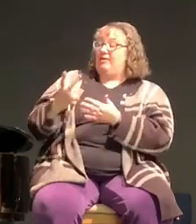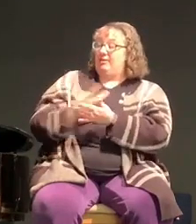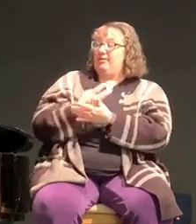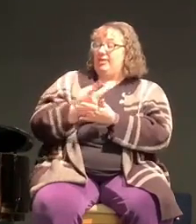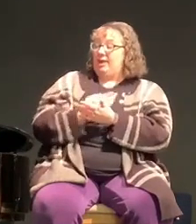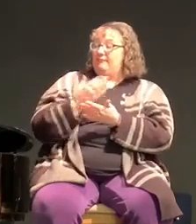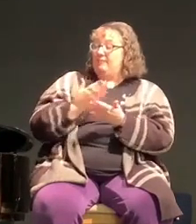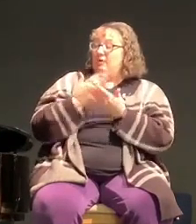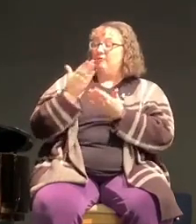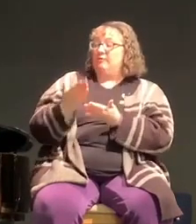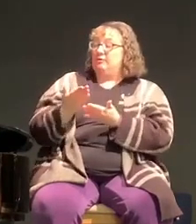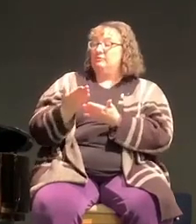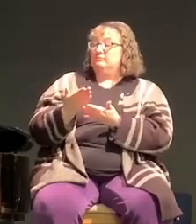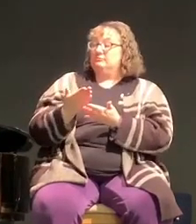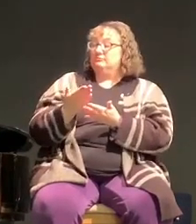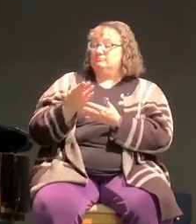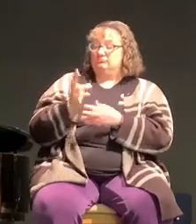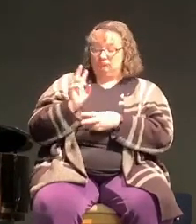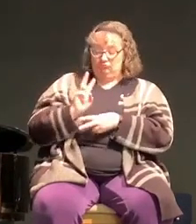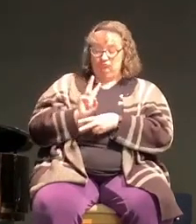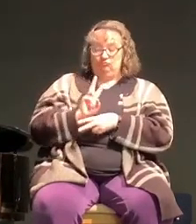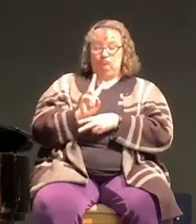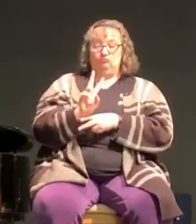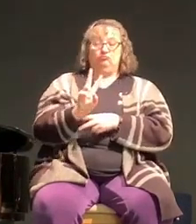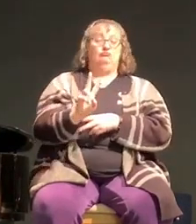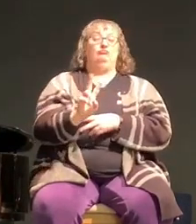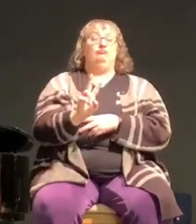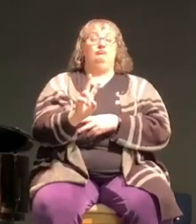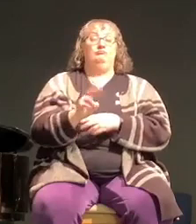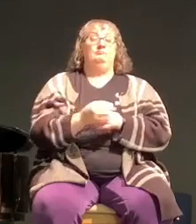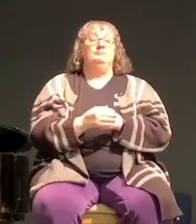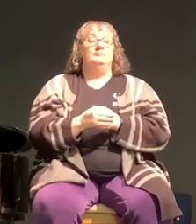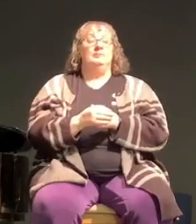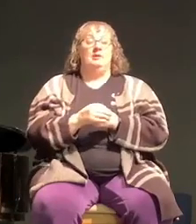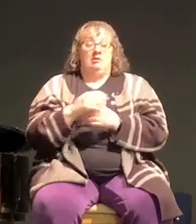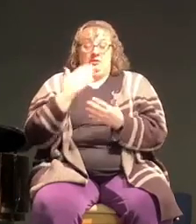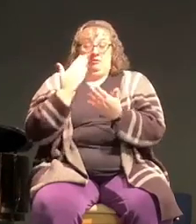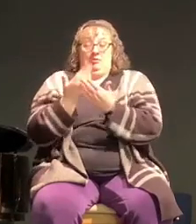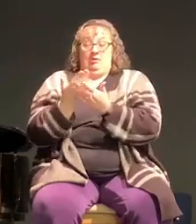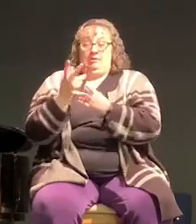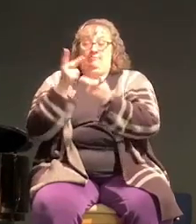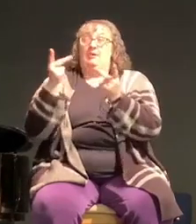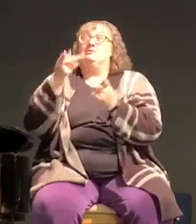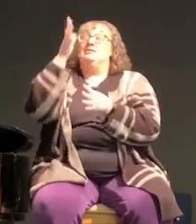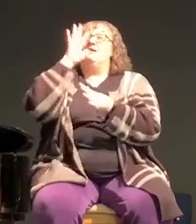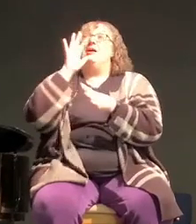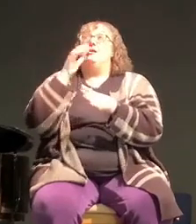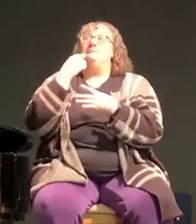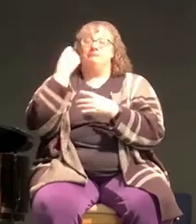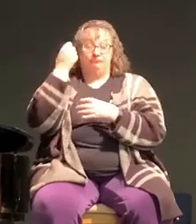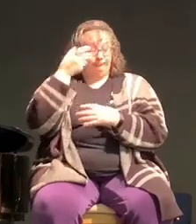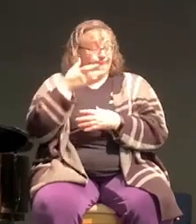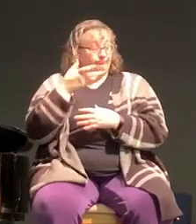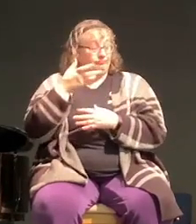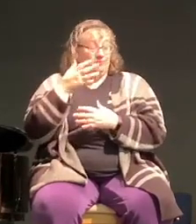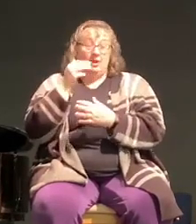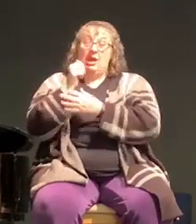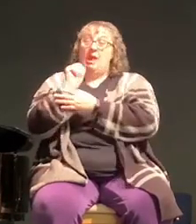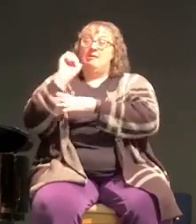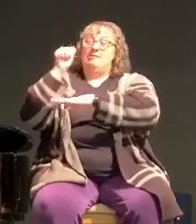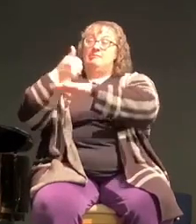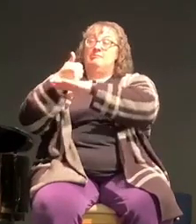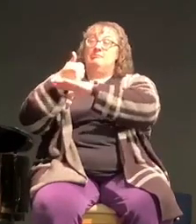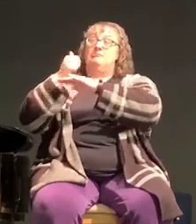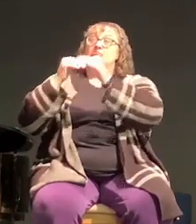burnt offering, my son." And the two of them went on together. When they reached the place God had told him about, Abraham built an altar